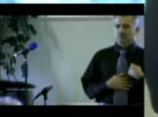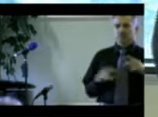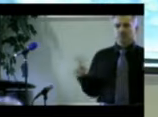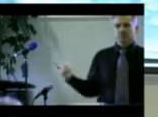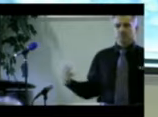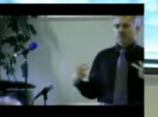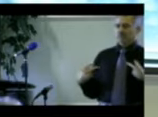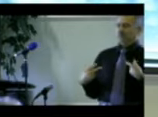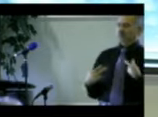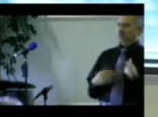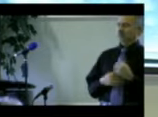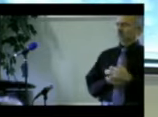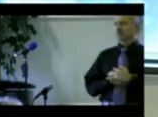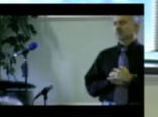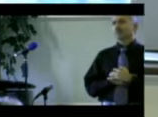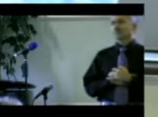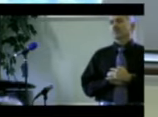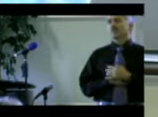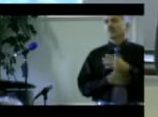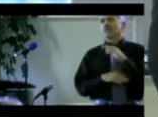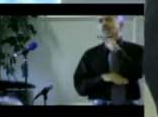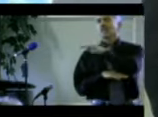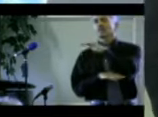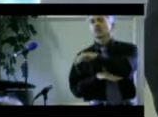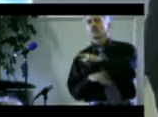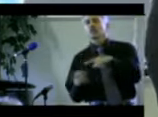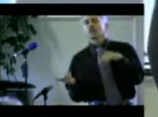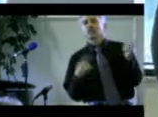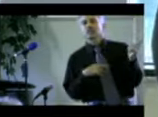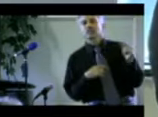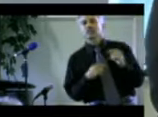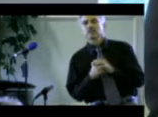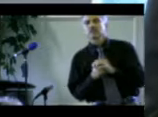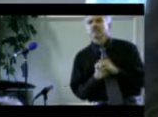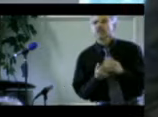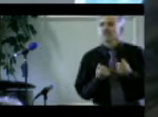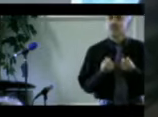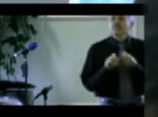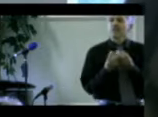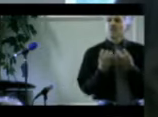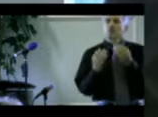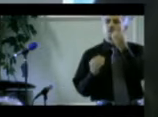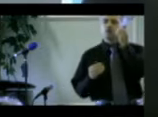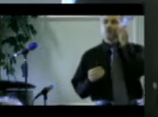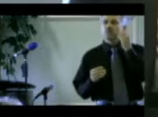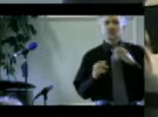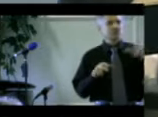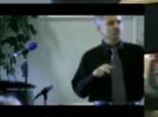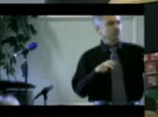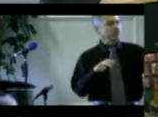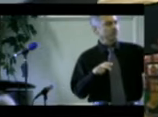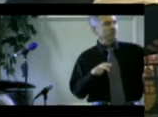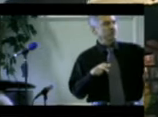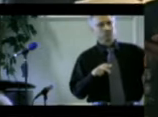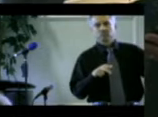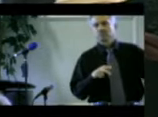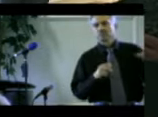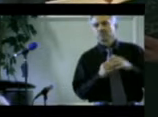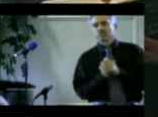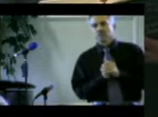That afternoon, he went to the work site where he had several homes under construction. One of the richest men